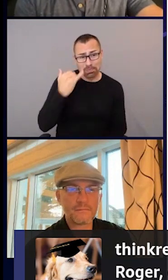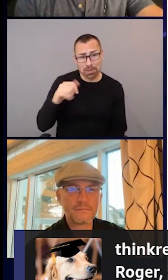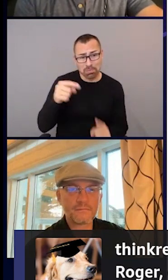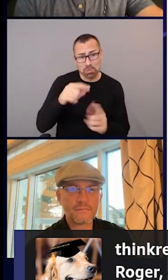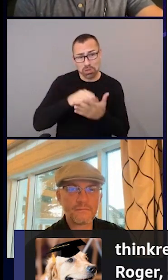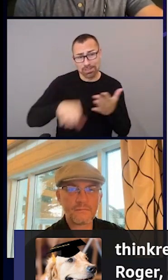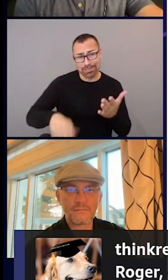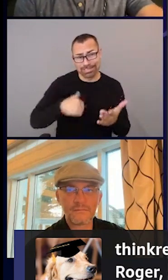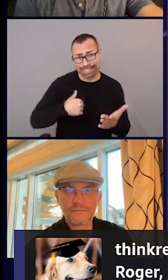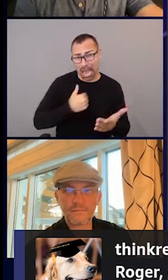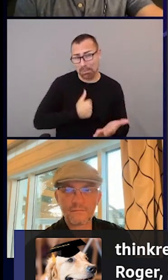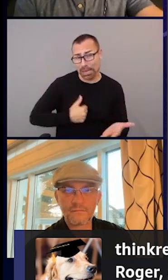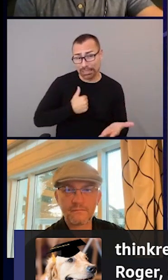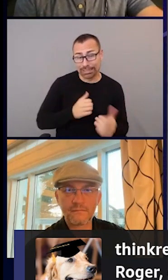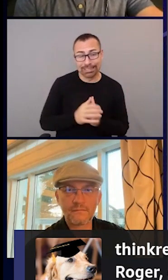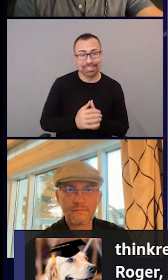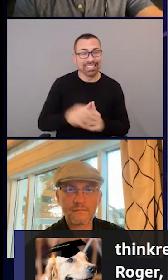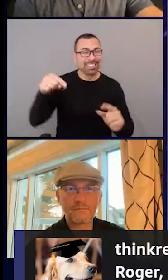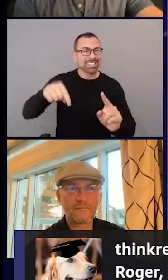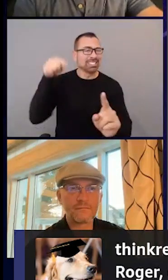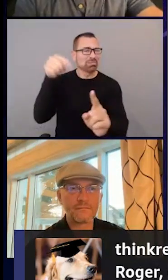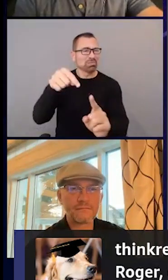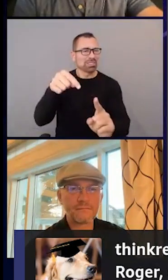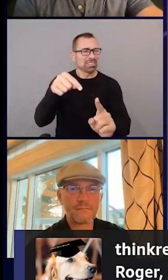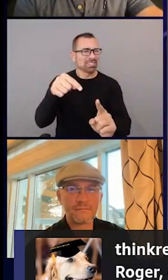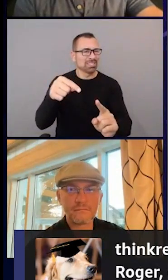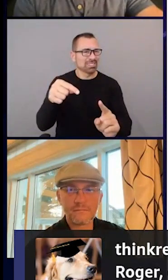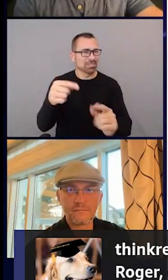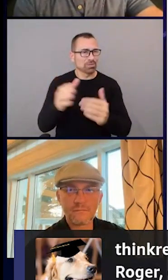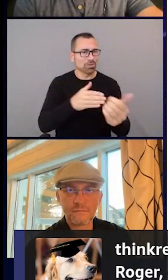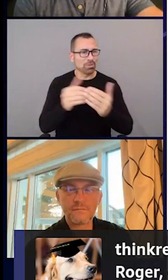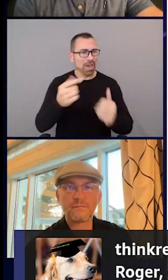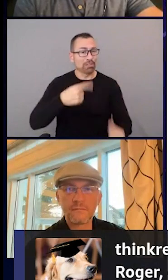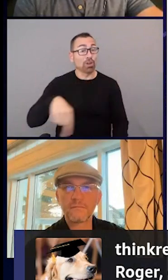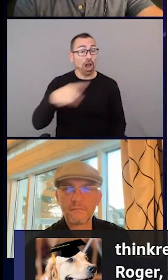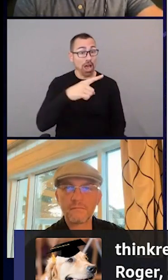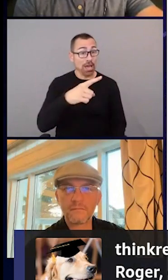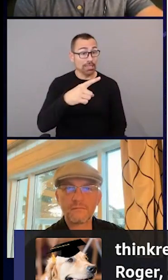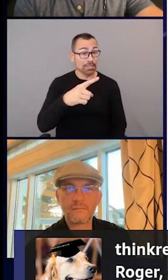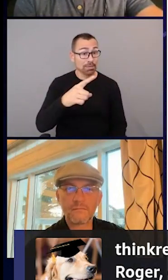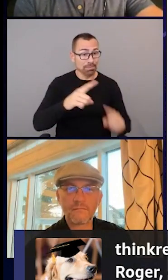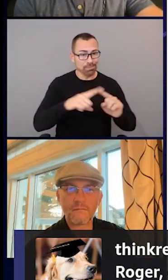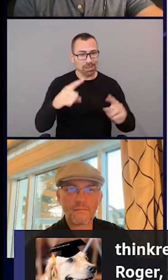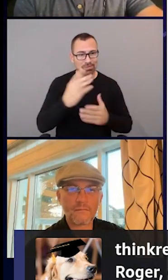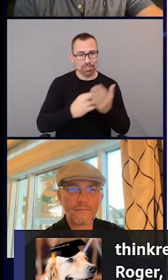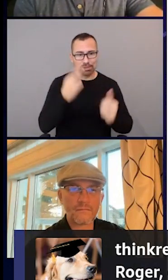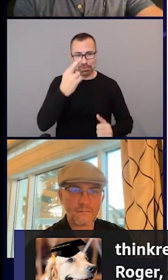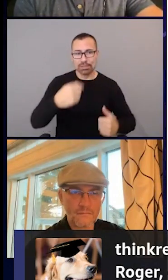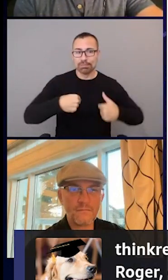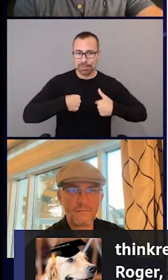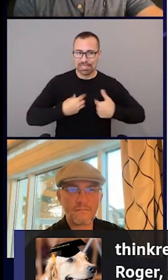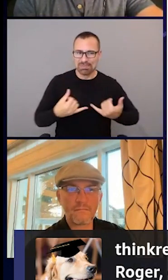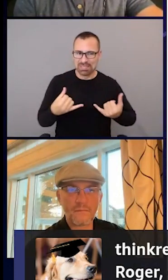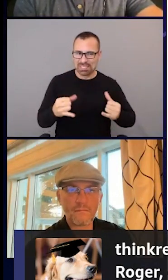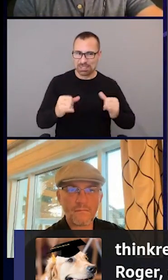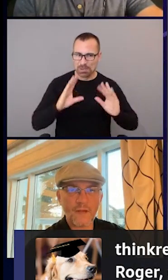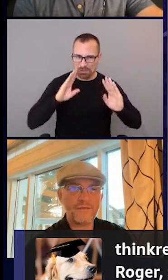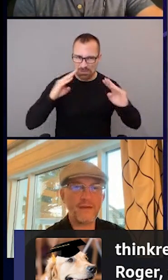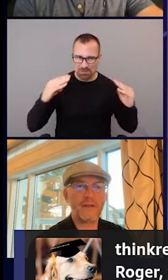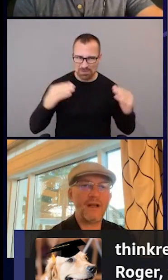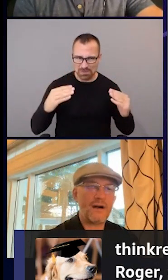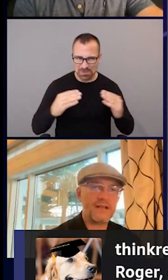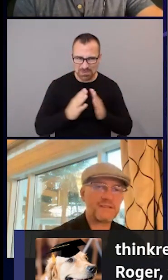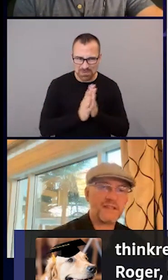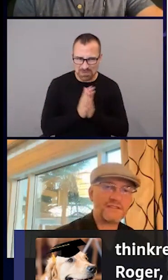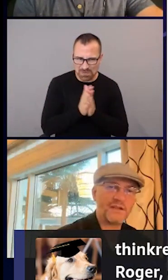I apologize. These points don't matter, but for us, but for some reason, they still matter to me. Mm-hmm. I